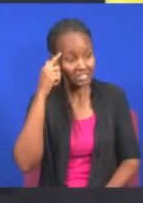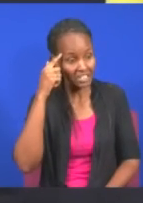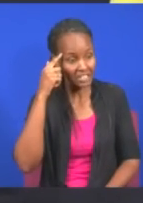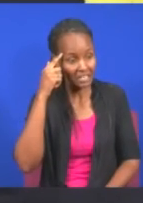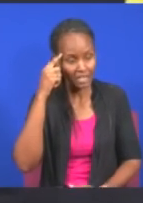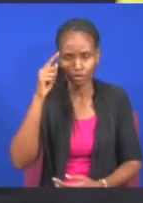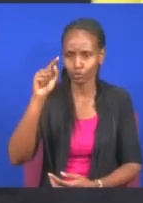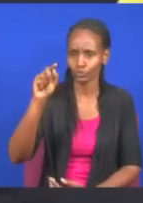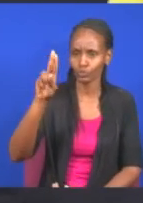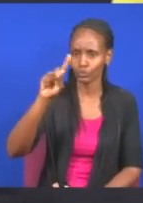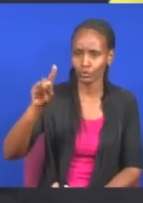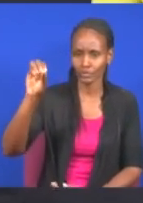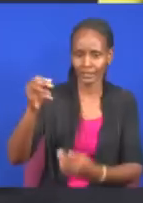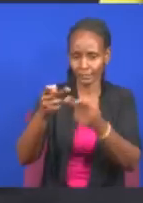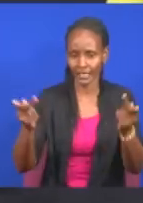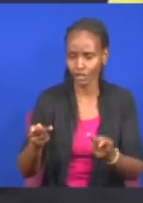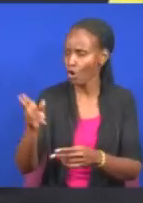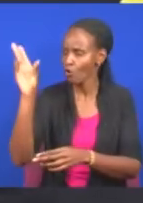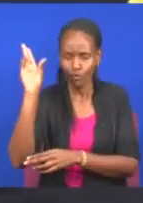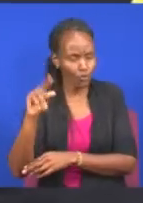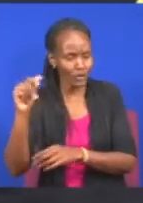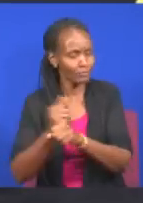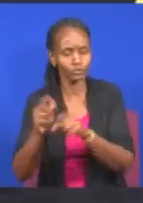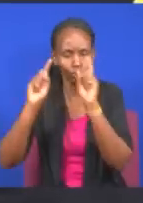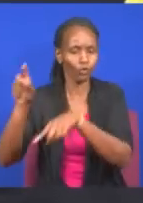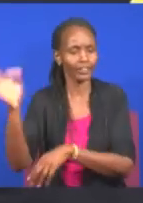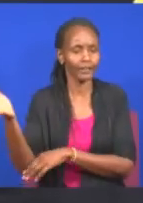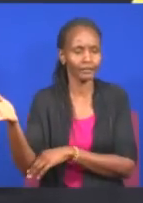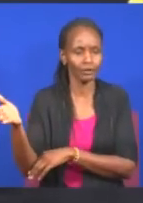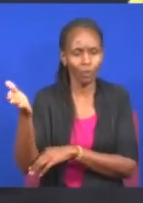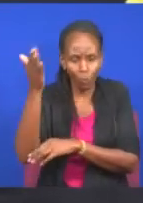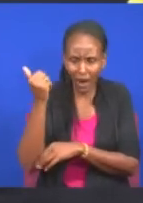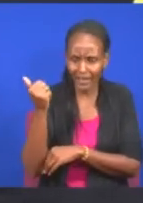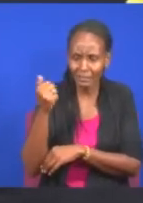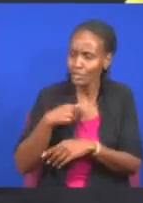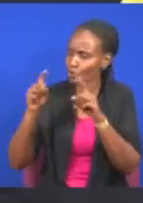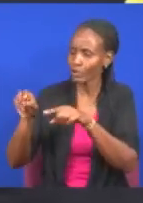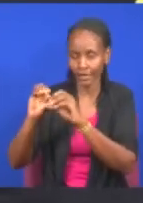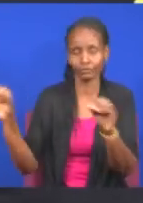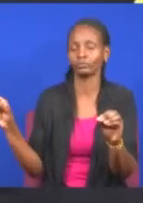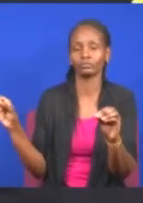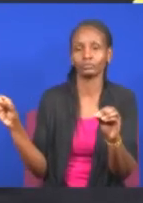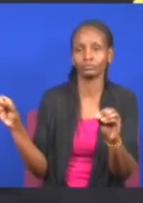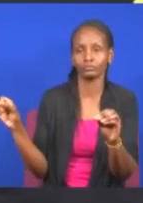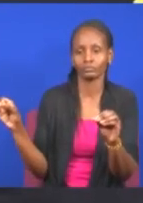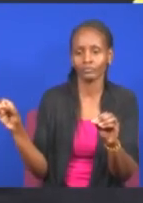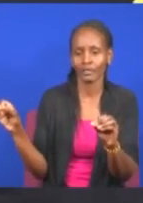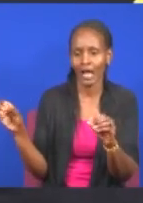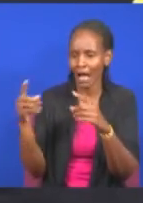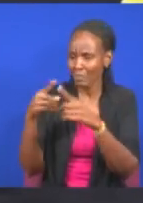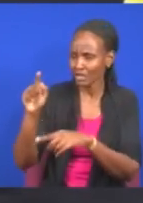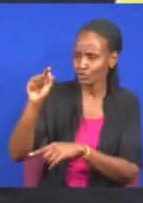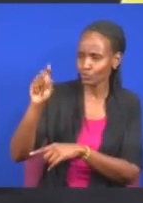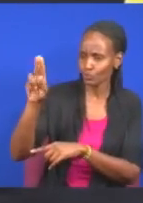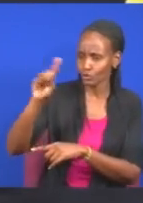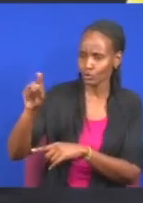Tuzo's place. No. We what? Can't go there. Why? I don't want to go there at all. But Tuzo is our